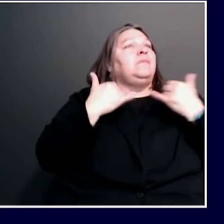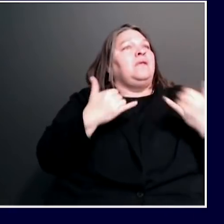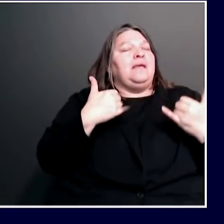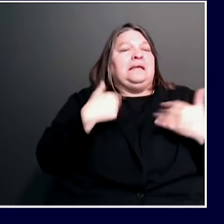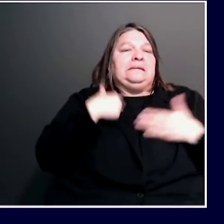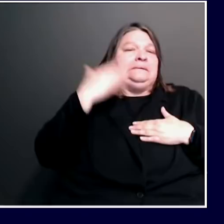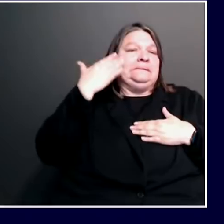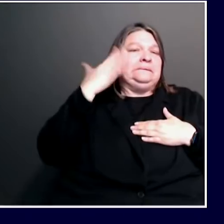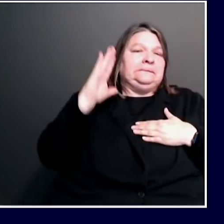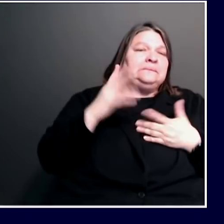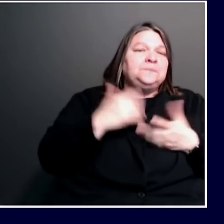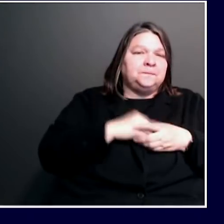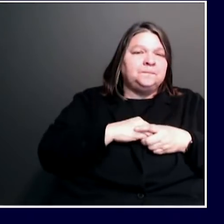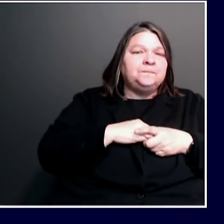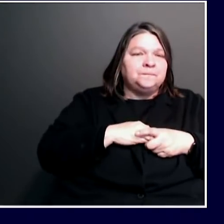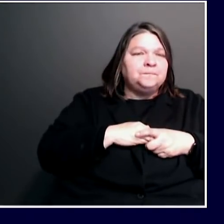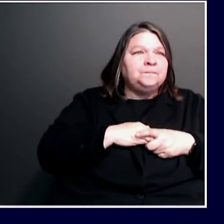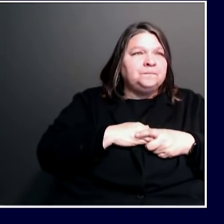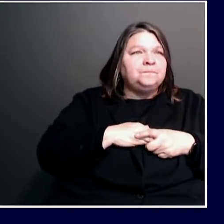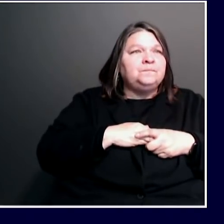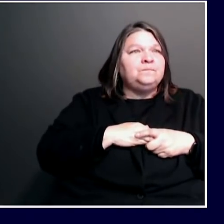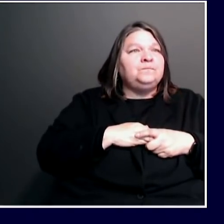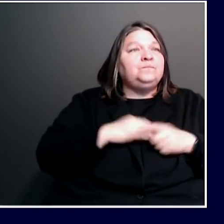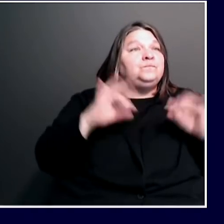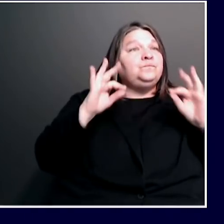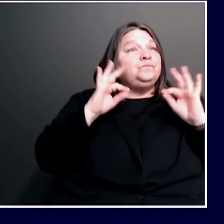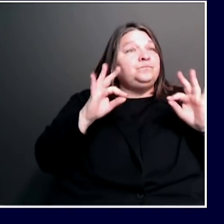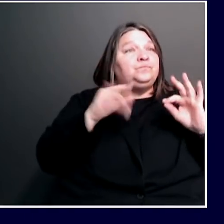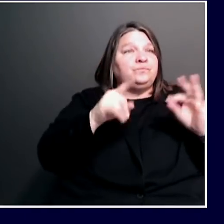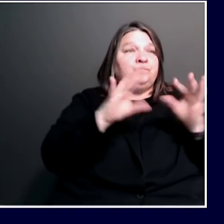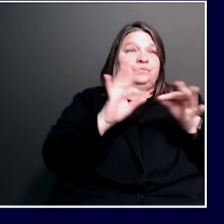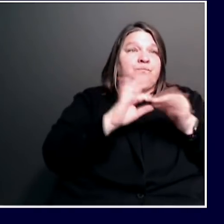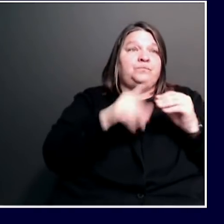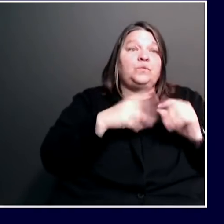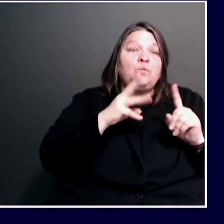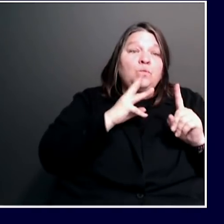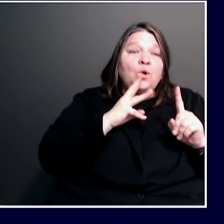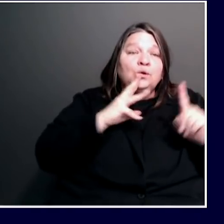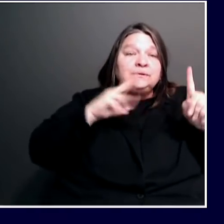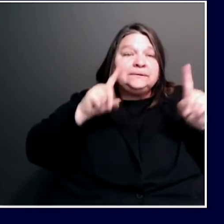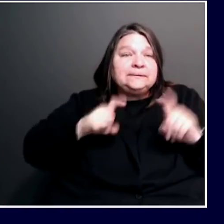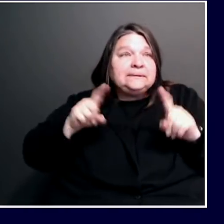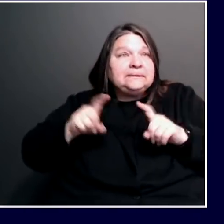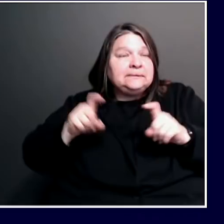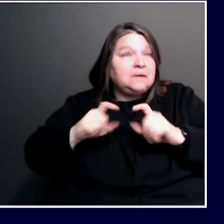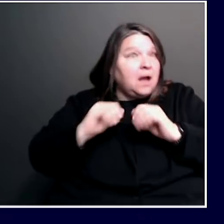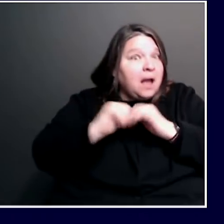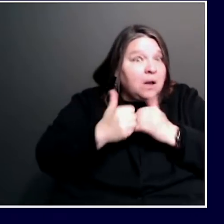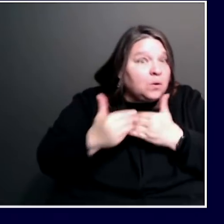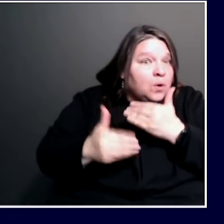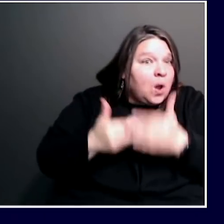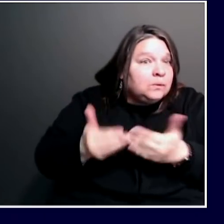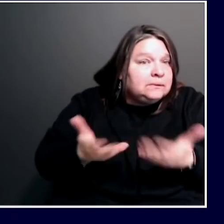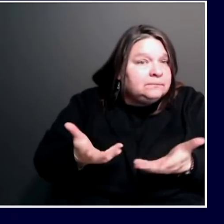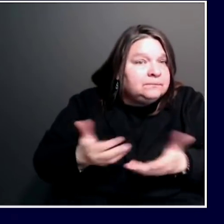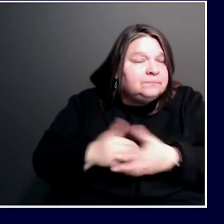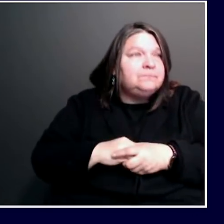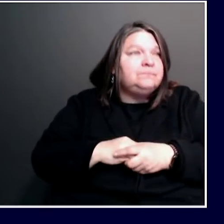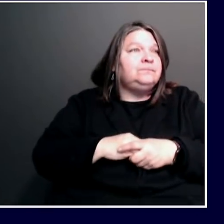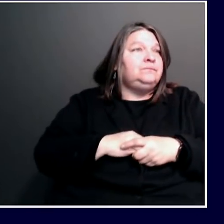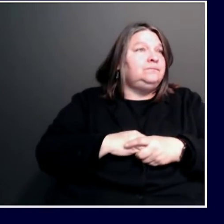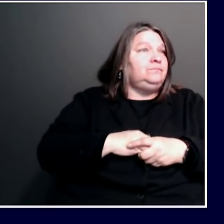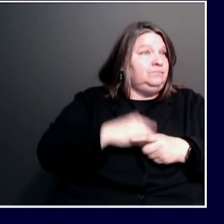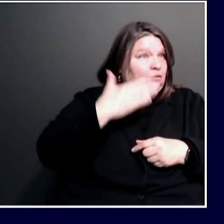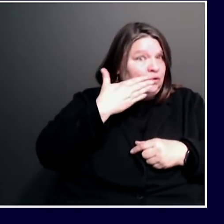your evaluation of the wastewater data, what you're seeing in it, how it's going. That's all. It's going very well, and we're seeing reductions in the level